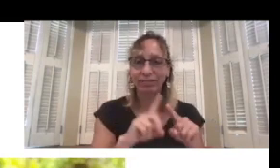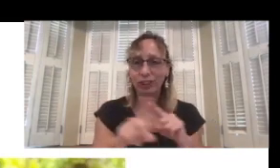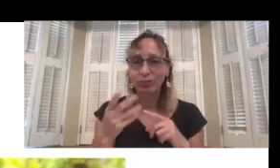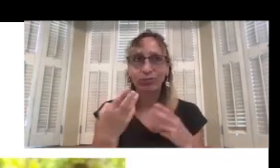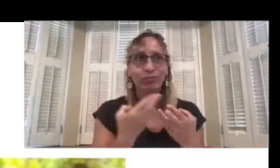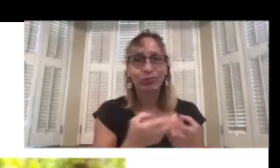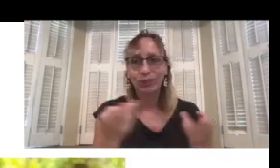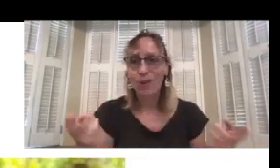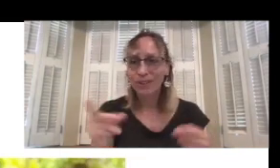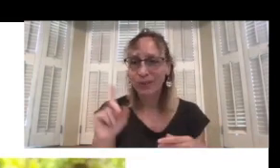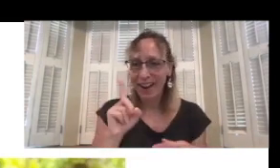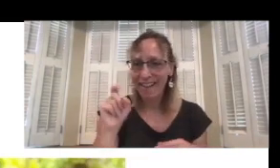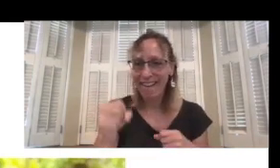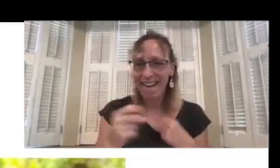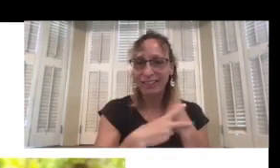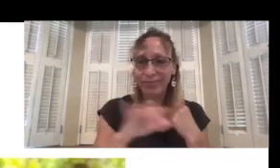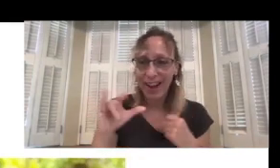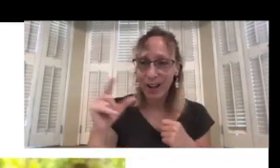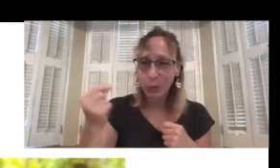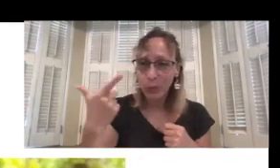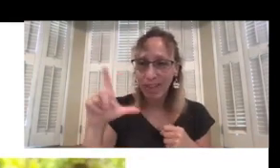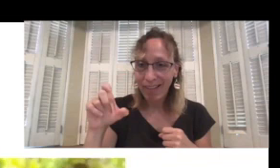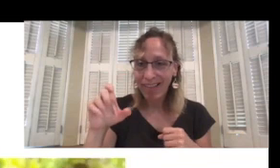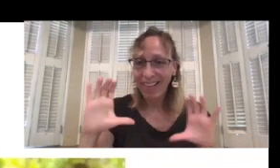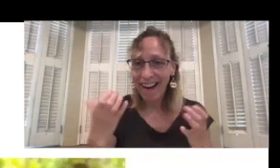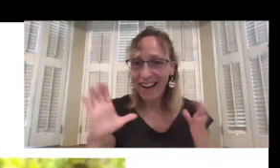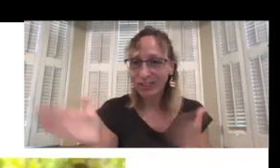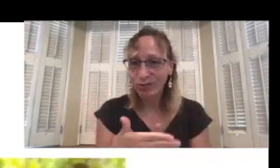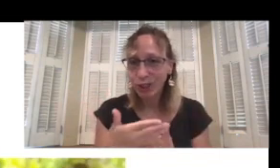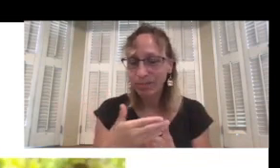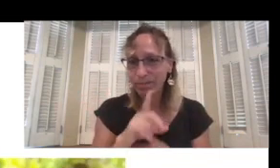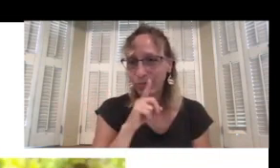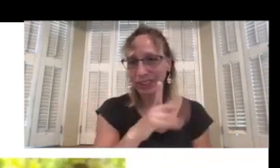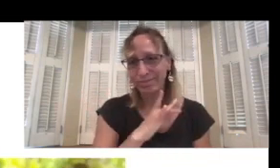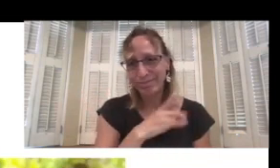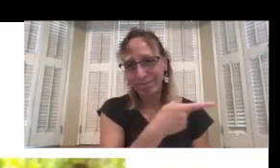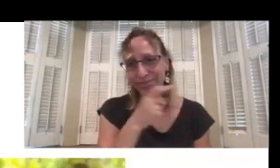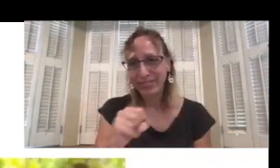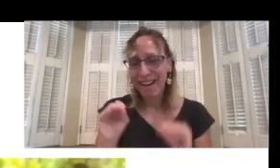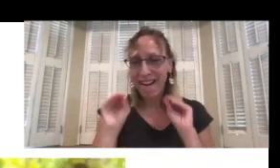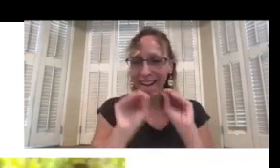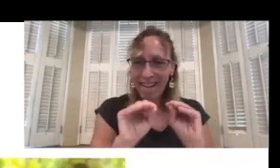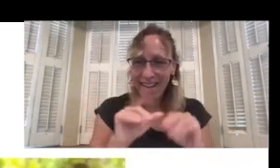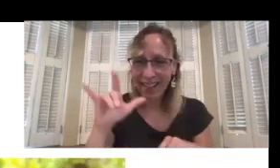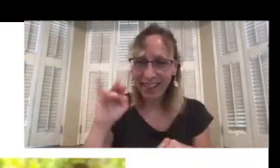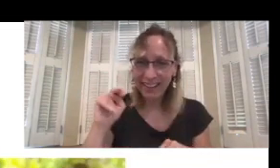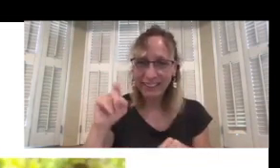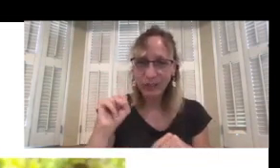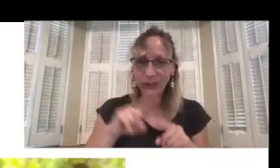Honestly, I'm not sure. I mean, there are a variety of resources about things like a Google